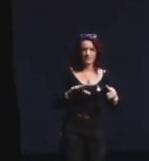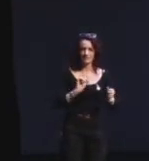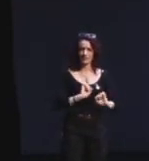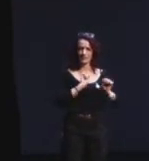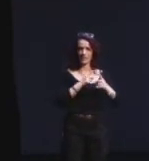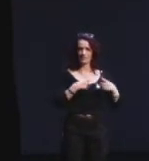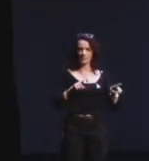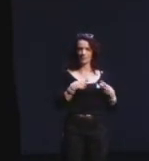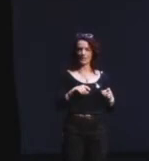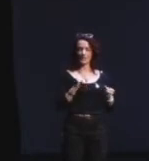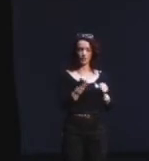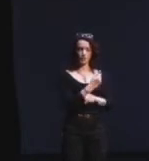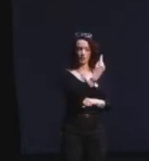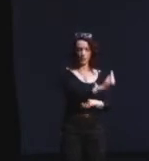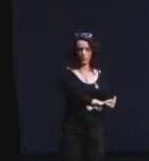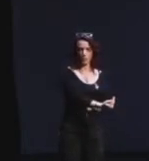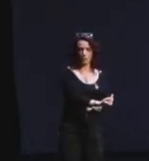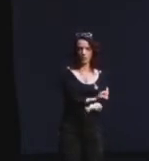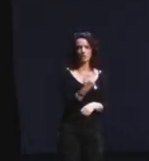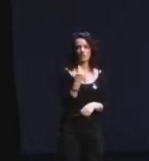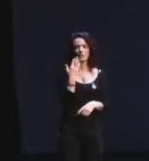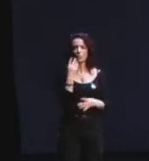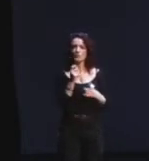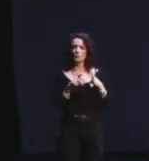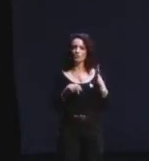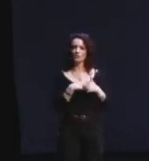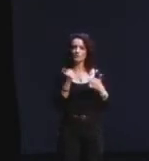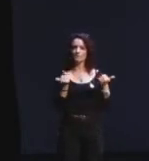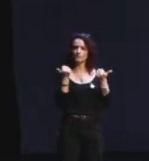and do that on their own once a project is ended?